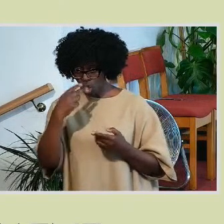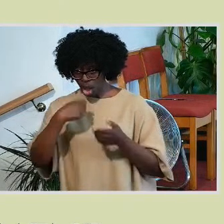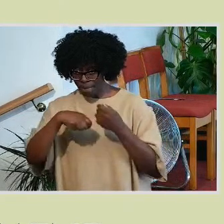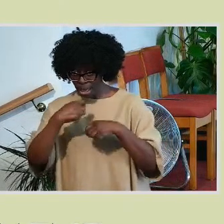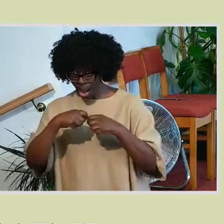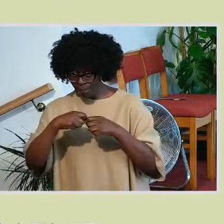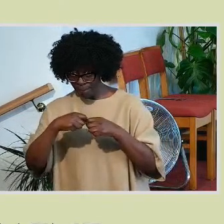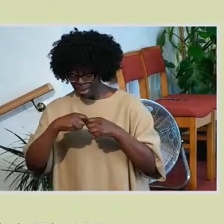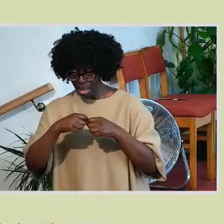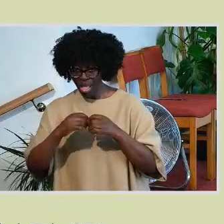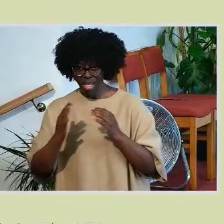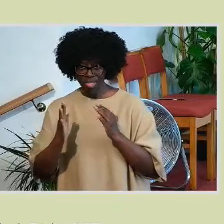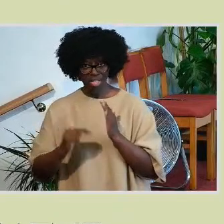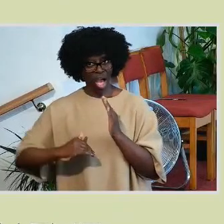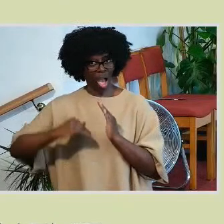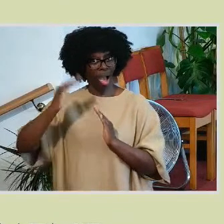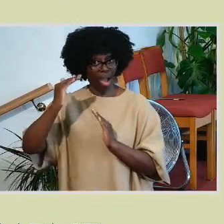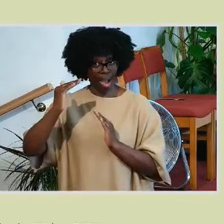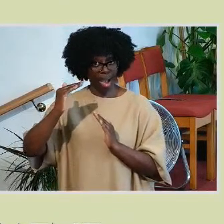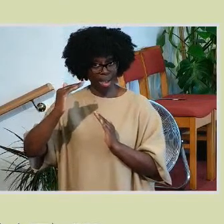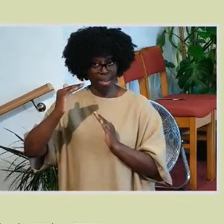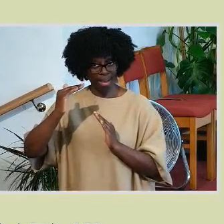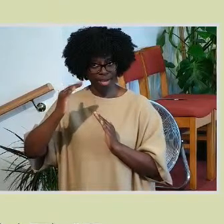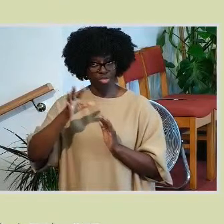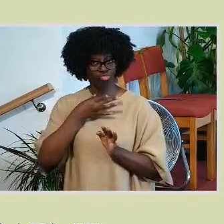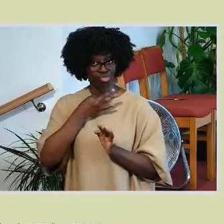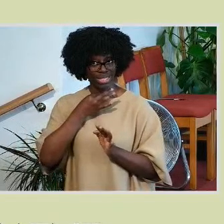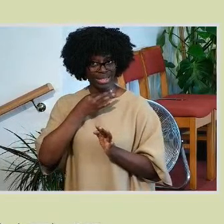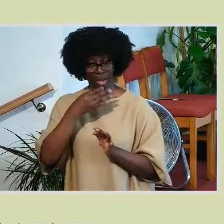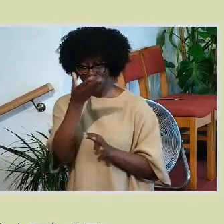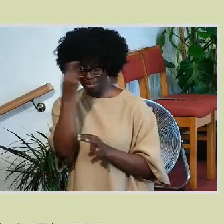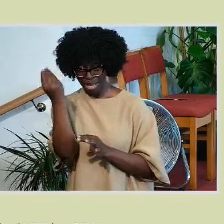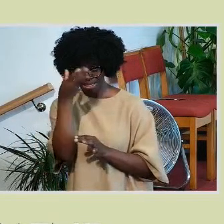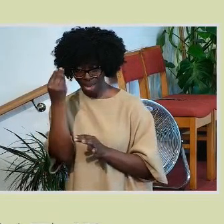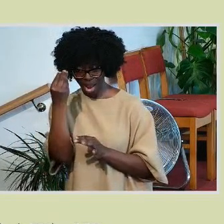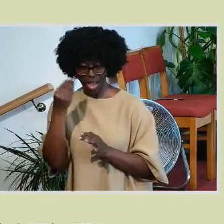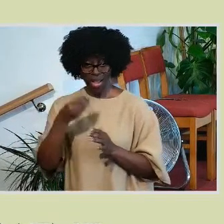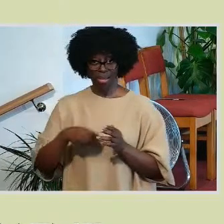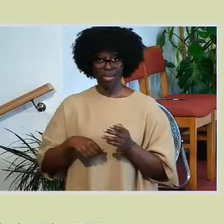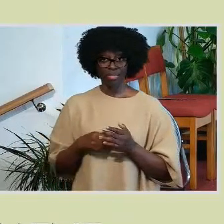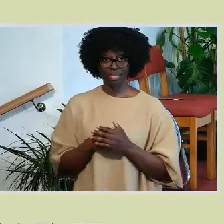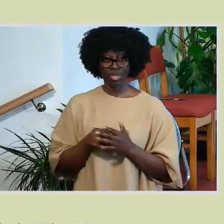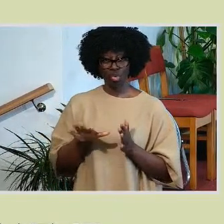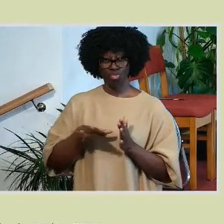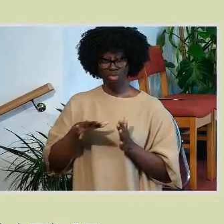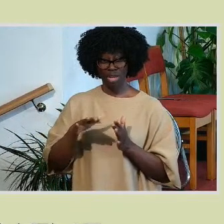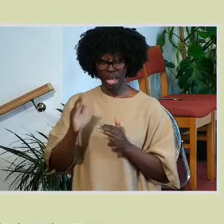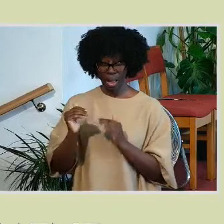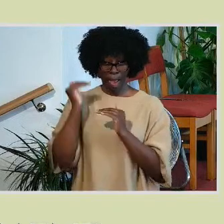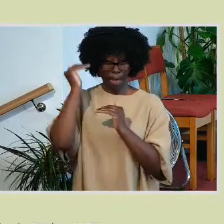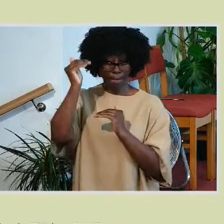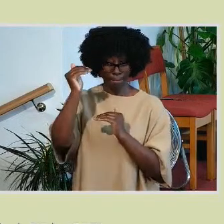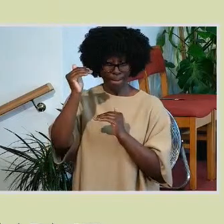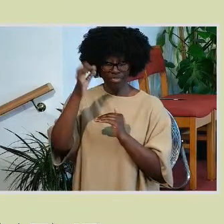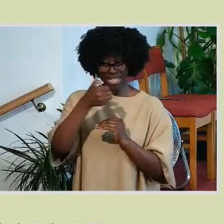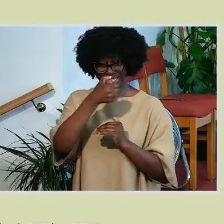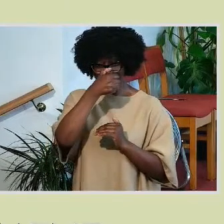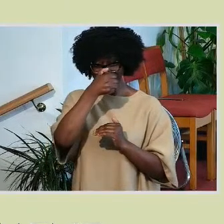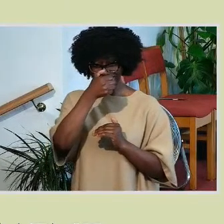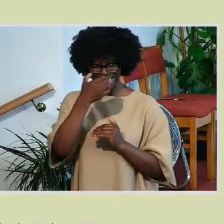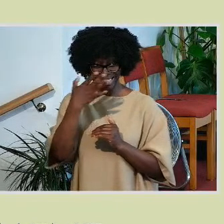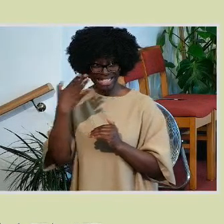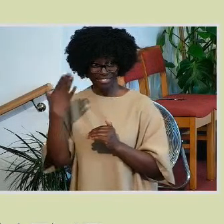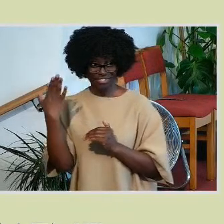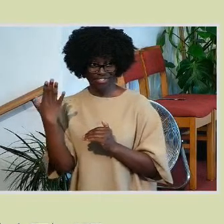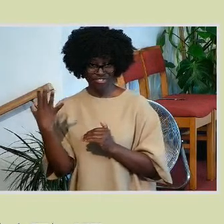are of getting dementia. So some of the statistics say that above the age of 65, which is what we call old